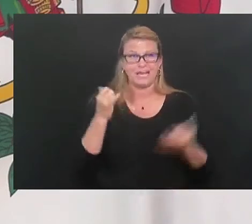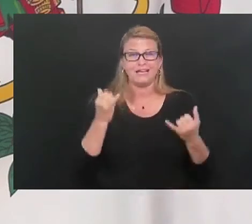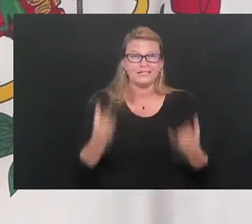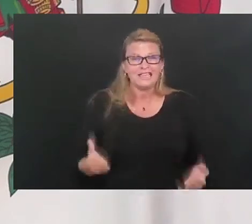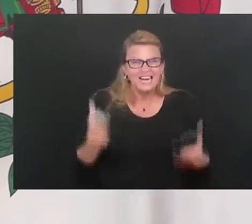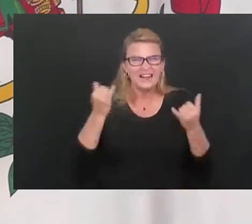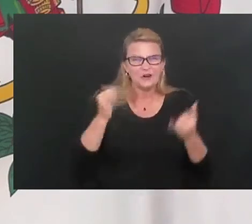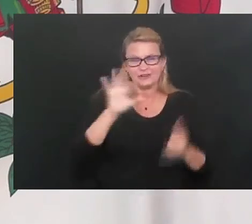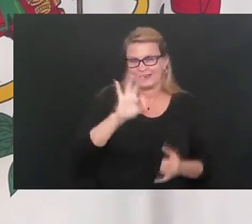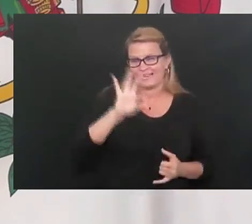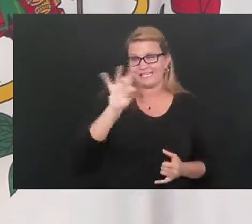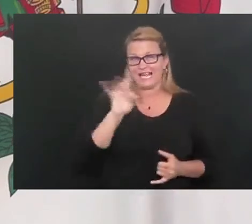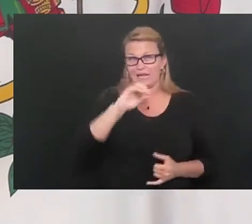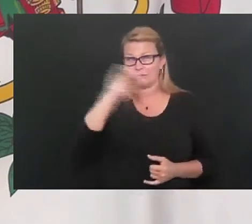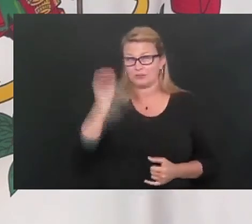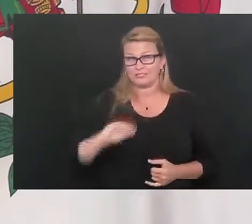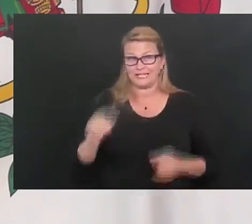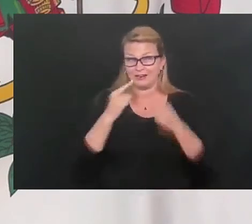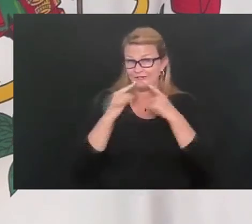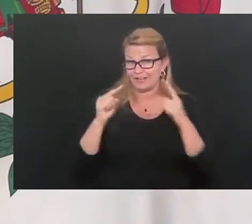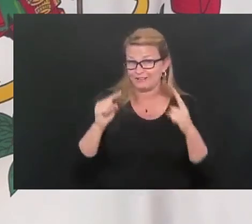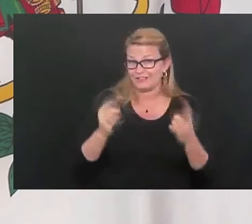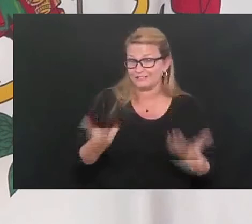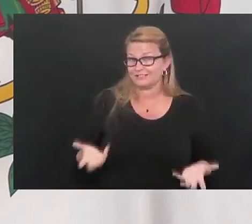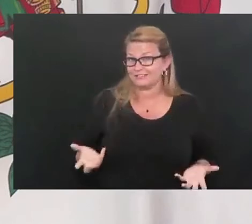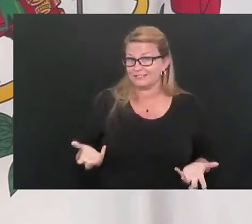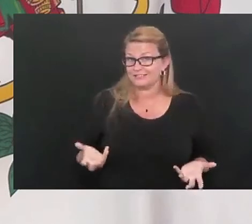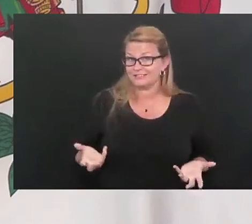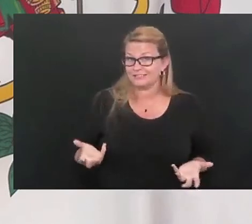at 98% effectiveness.